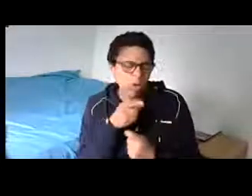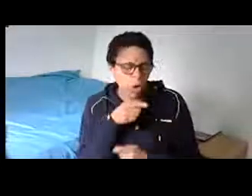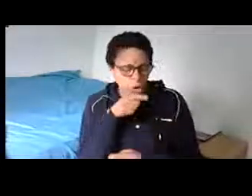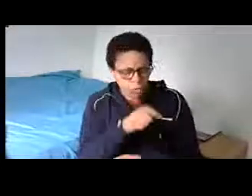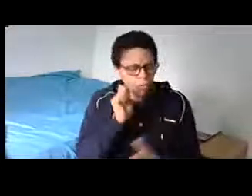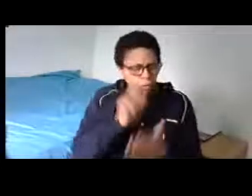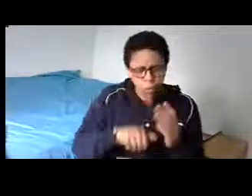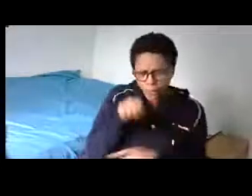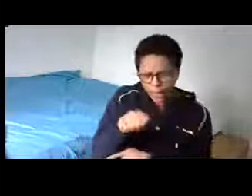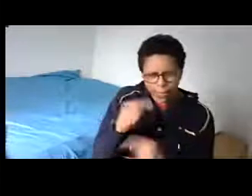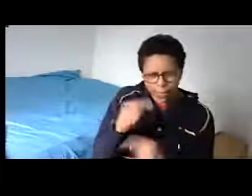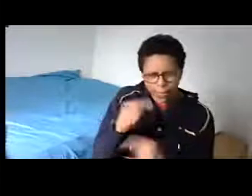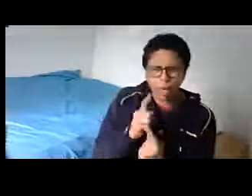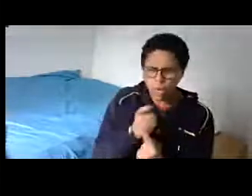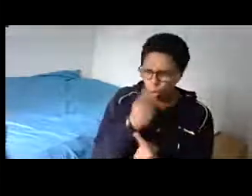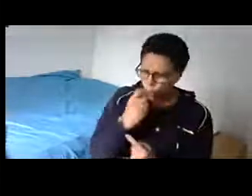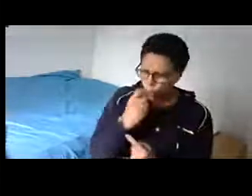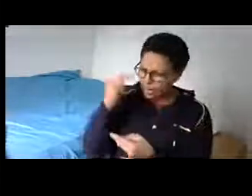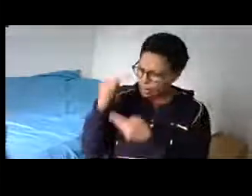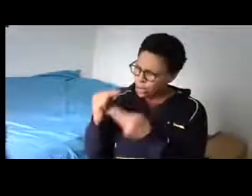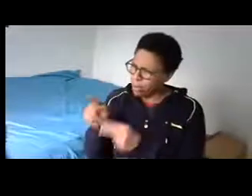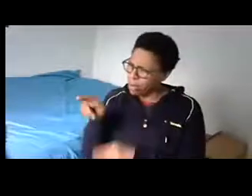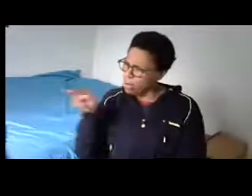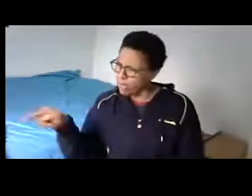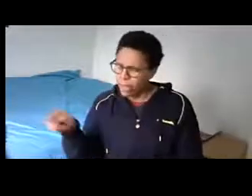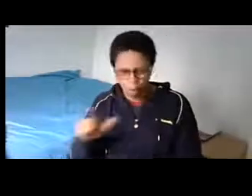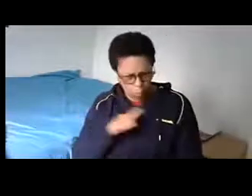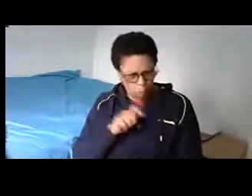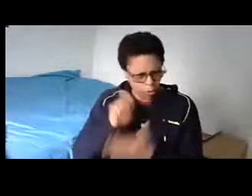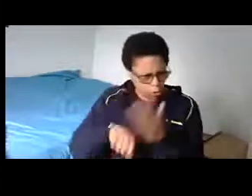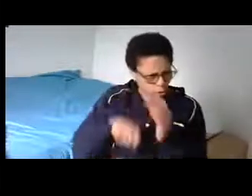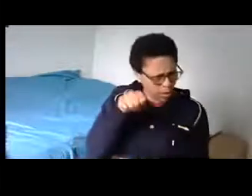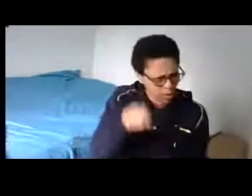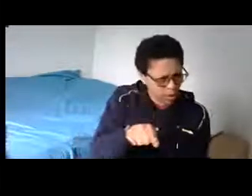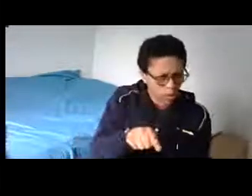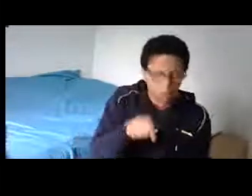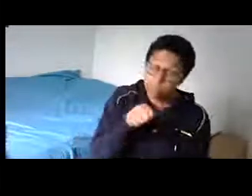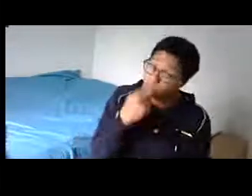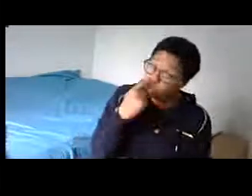make a good case why that cheaper is not good for you.